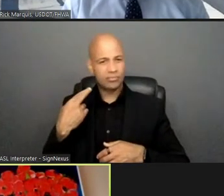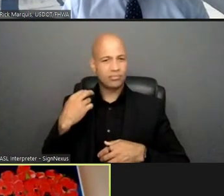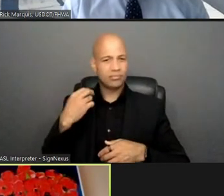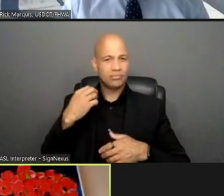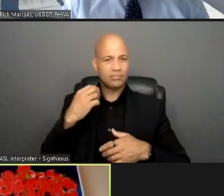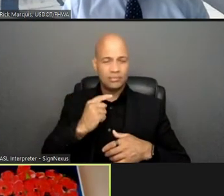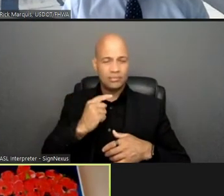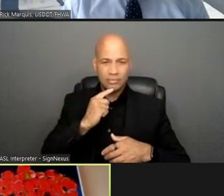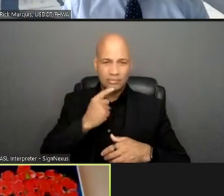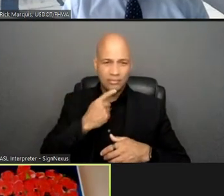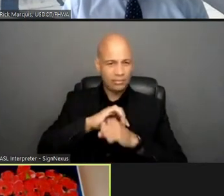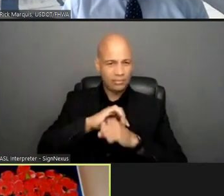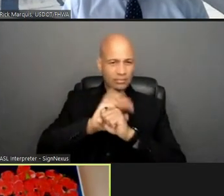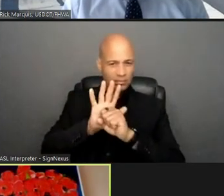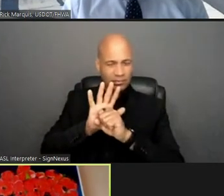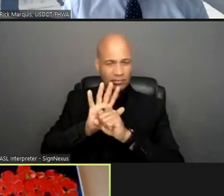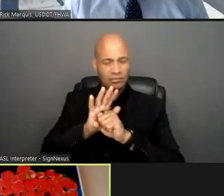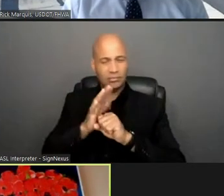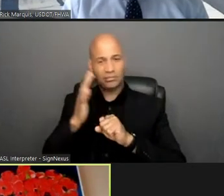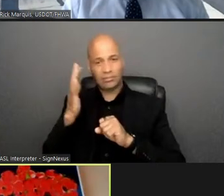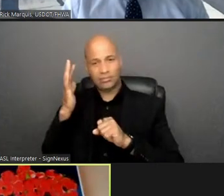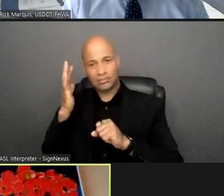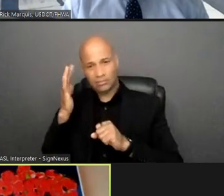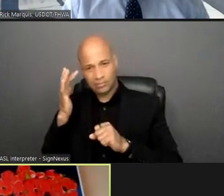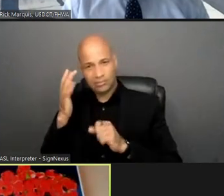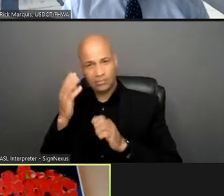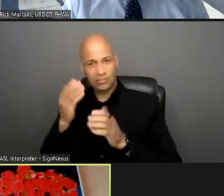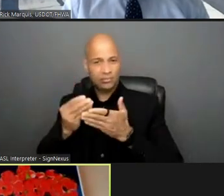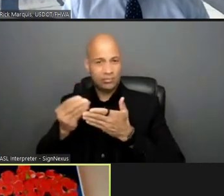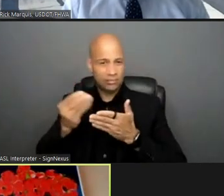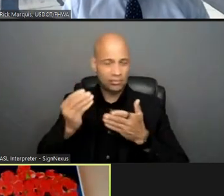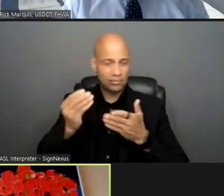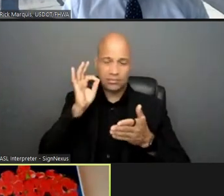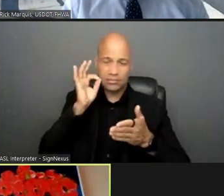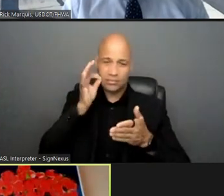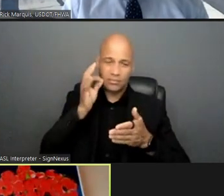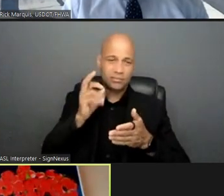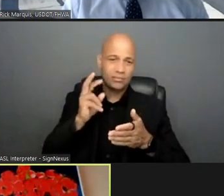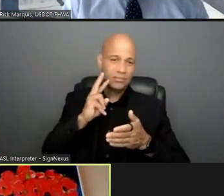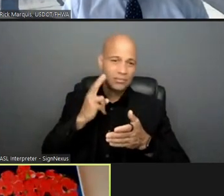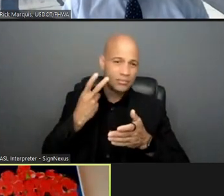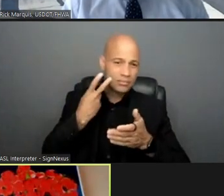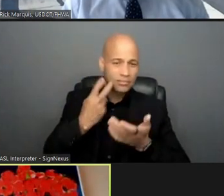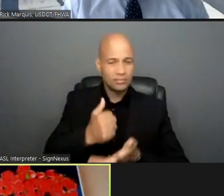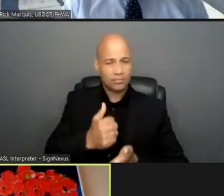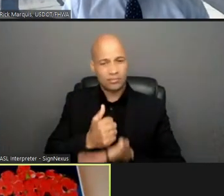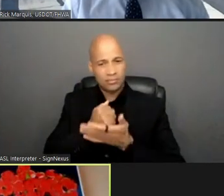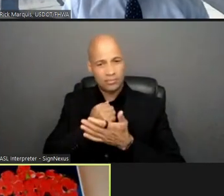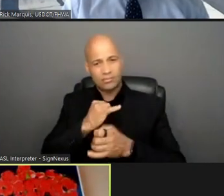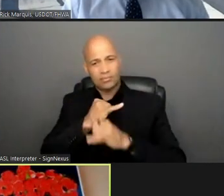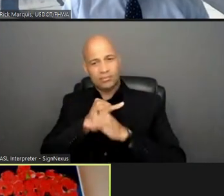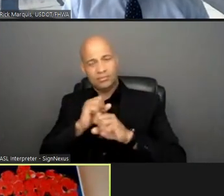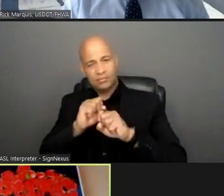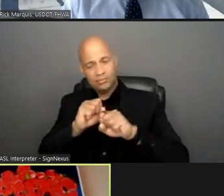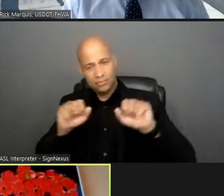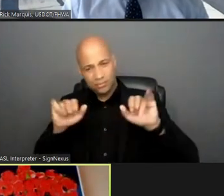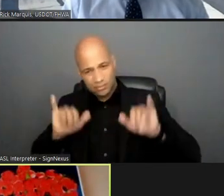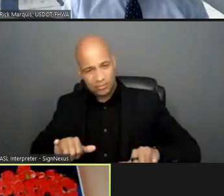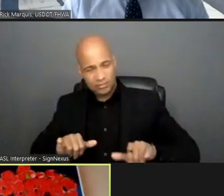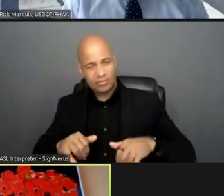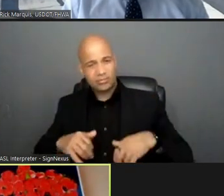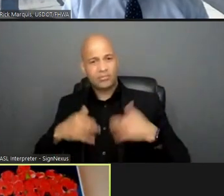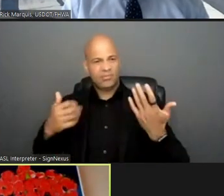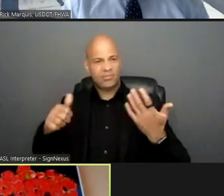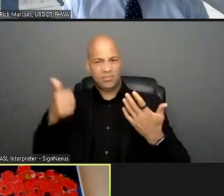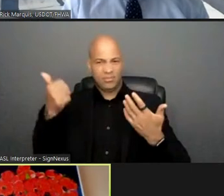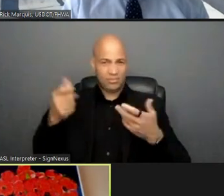covid-19 purchase fresh vegetables and fruit enhance our immune system my understanding is the other places